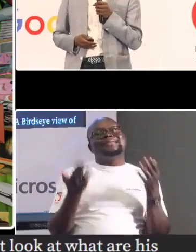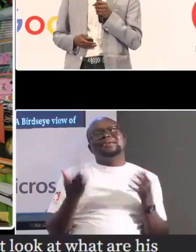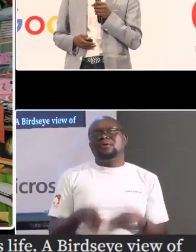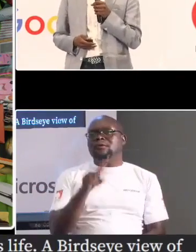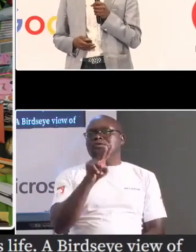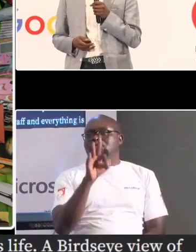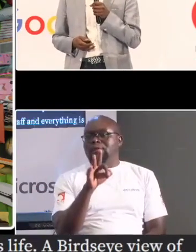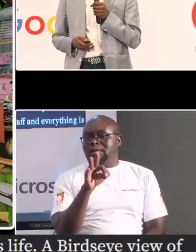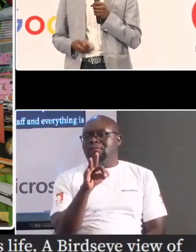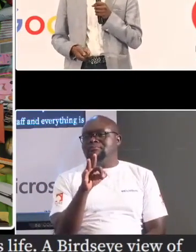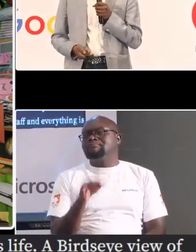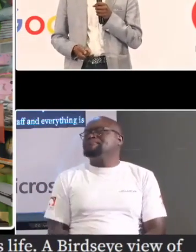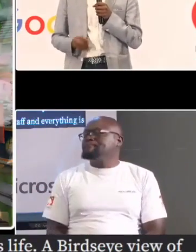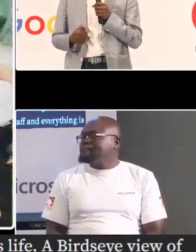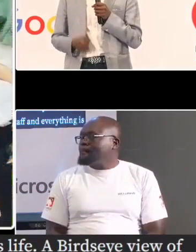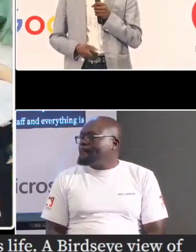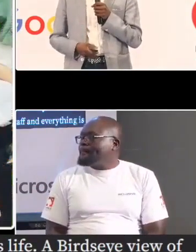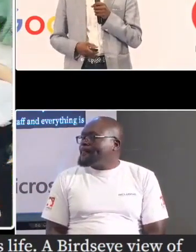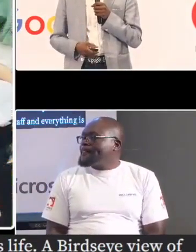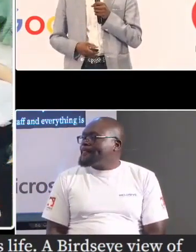to 3 parking spaces.